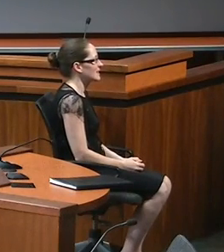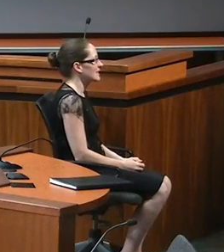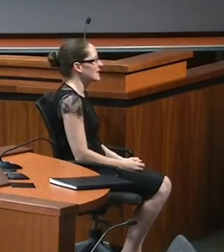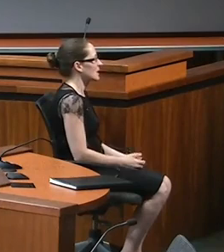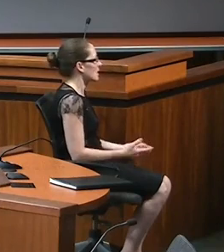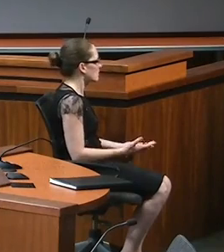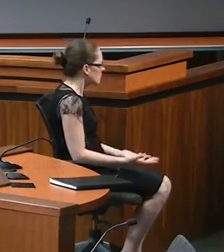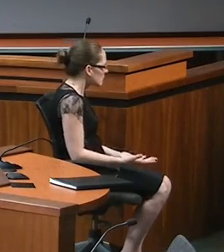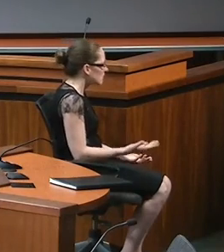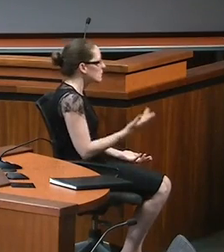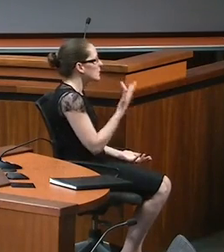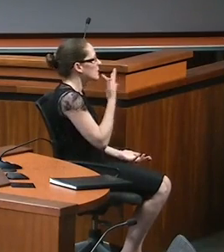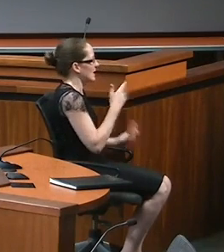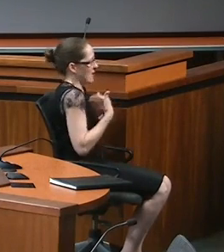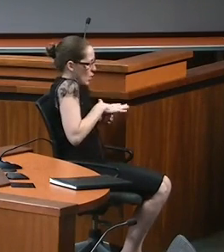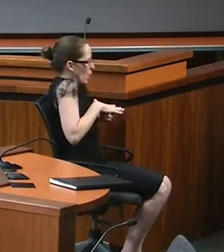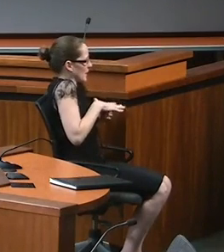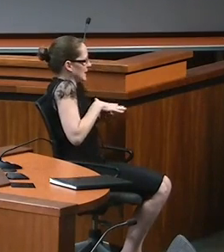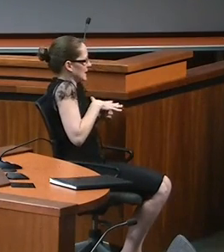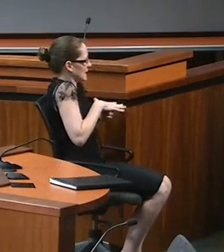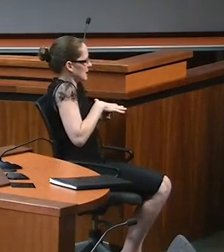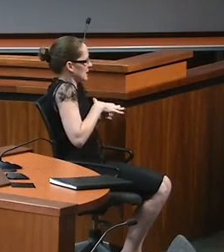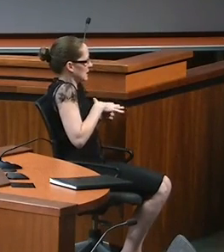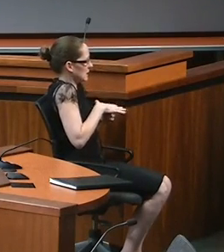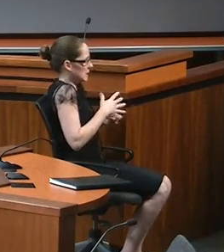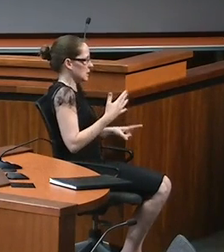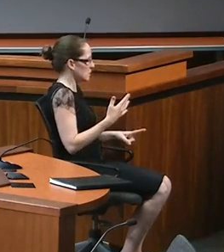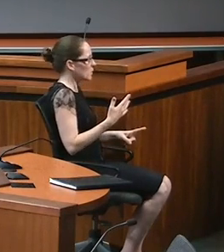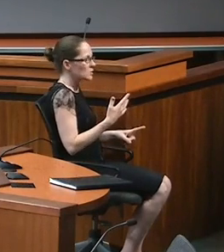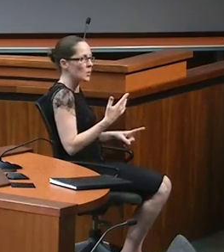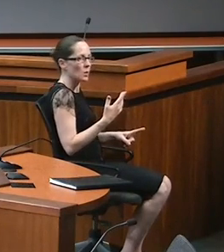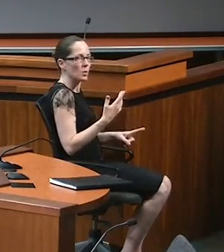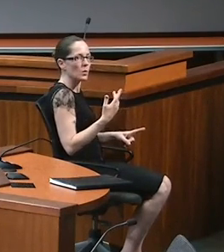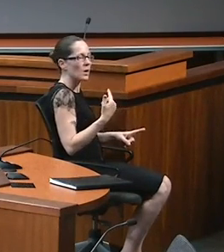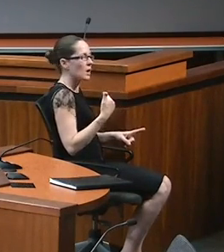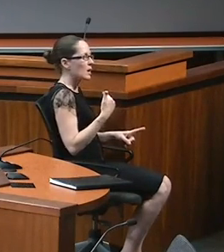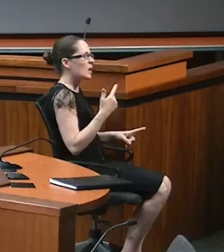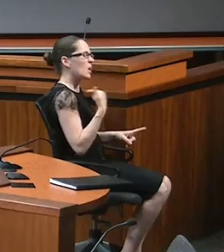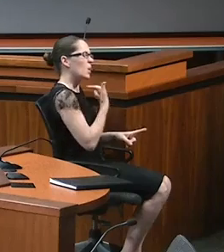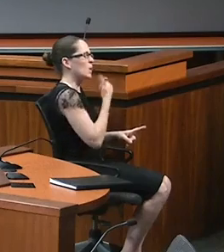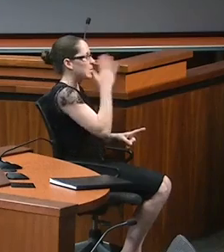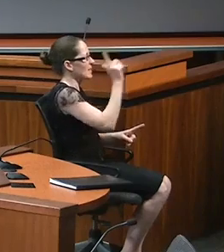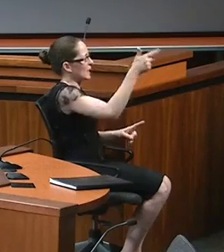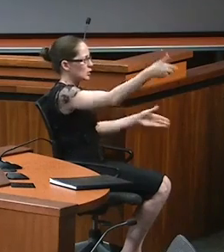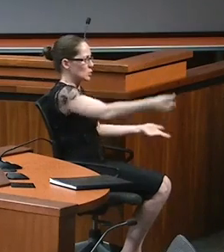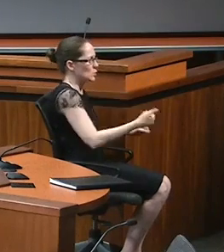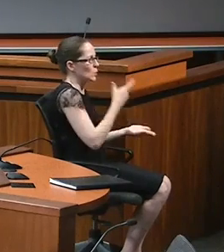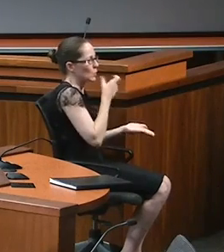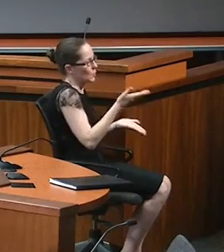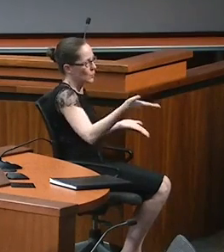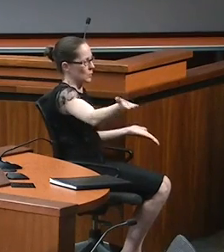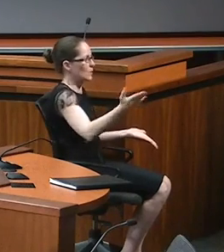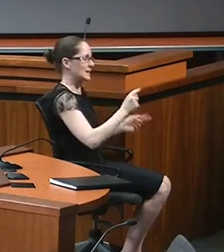just locally here, and Tom McGilloway is going to help introduce that team. I've known Tom for, I think Tom said that